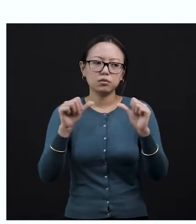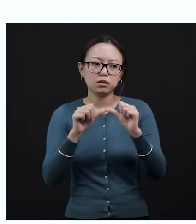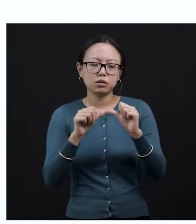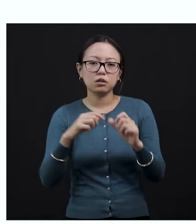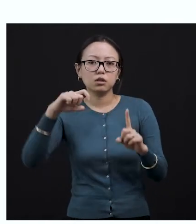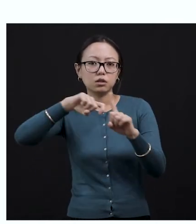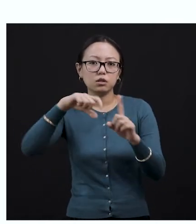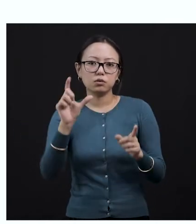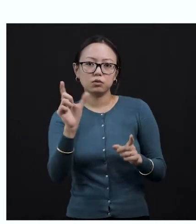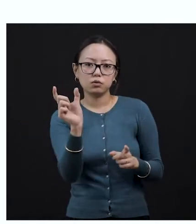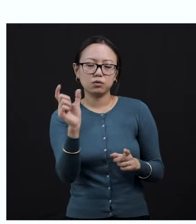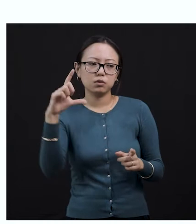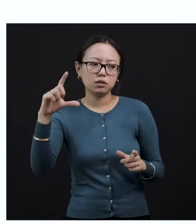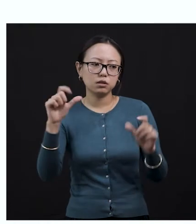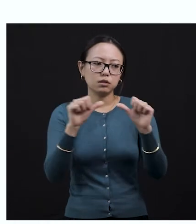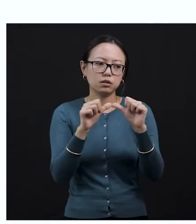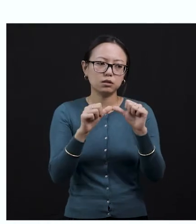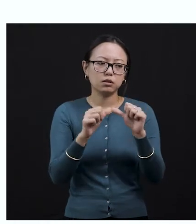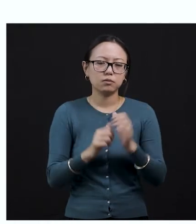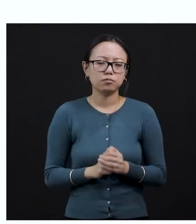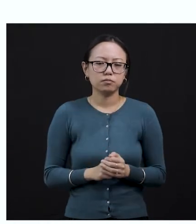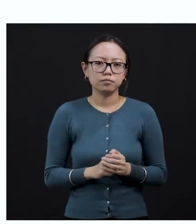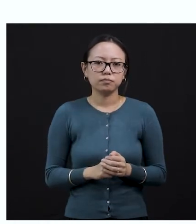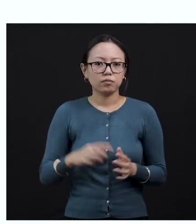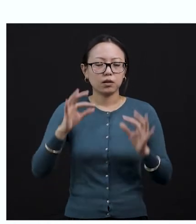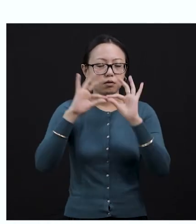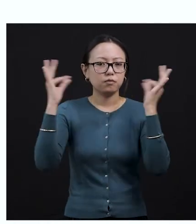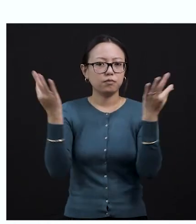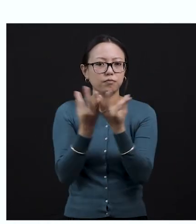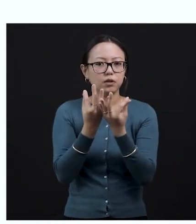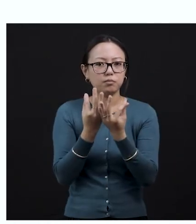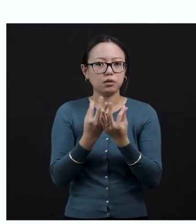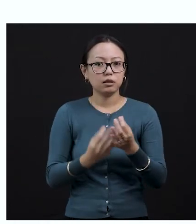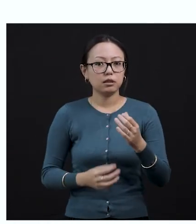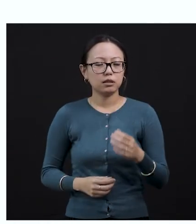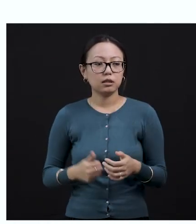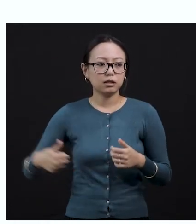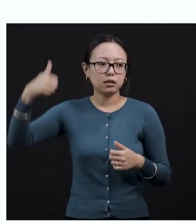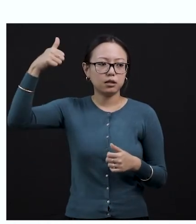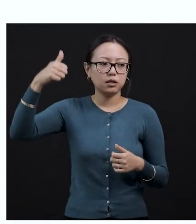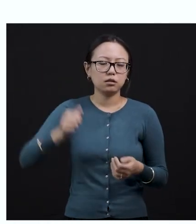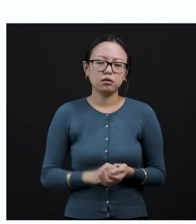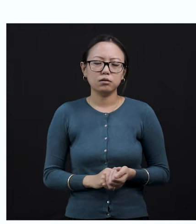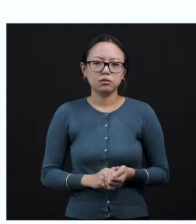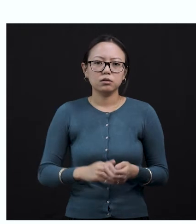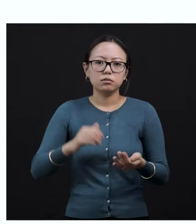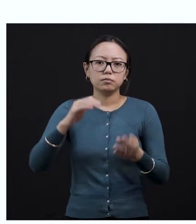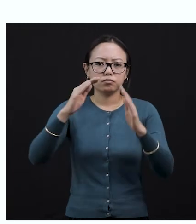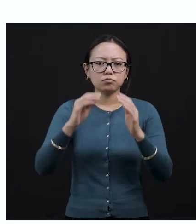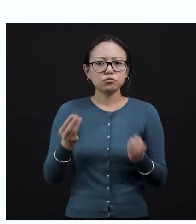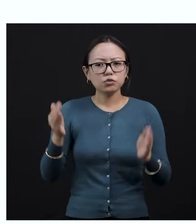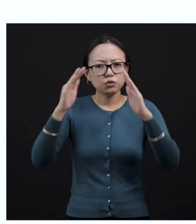main crops, domestication, and the status of women. Now let me start with